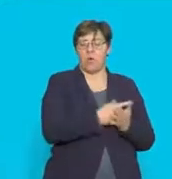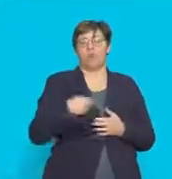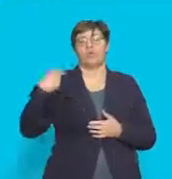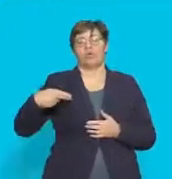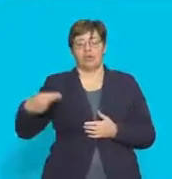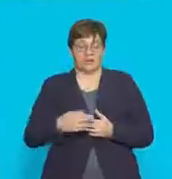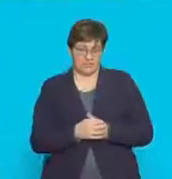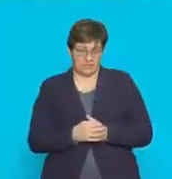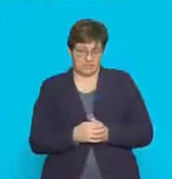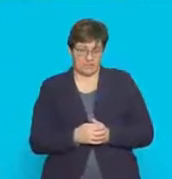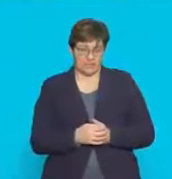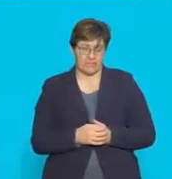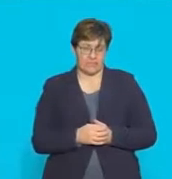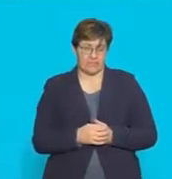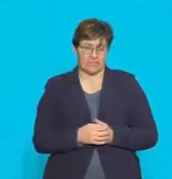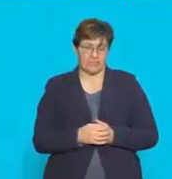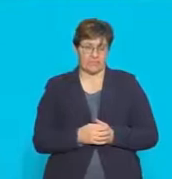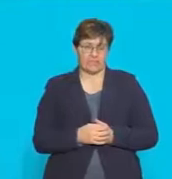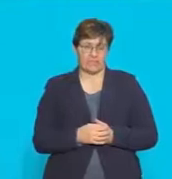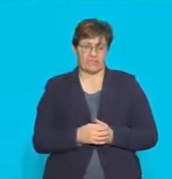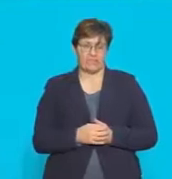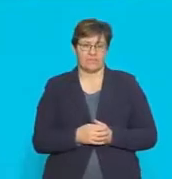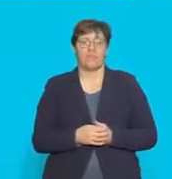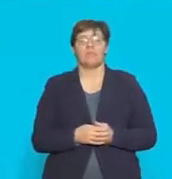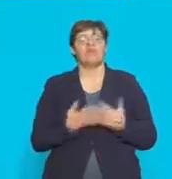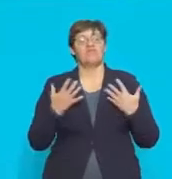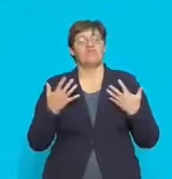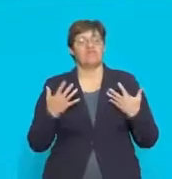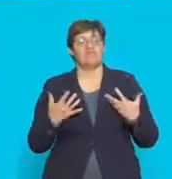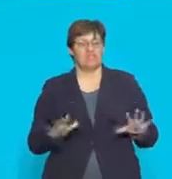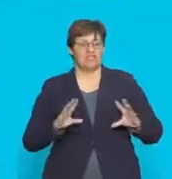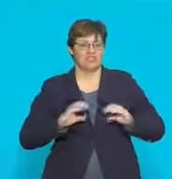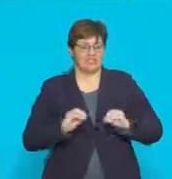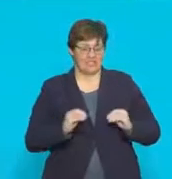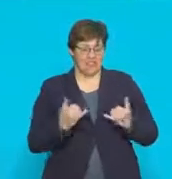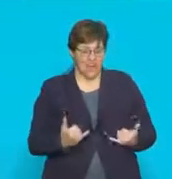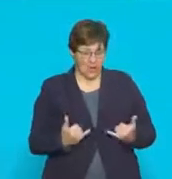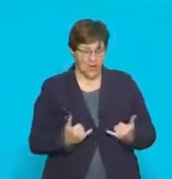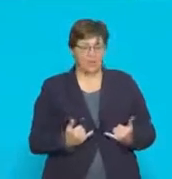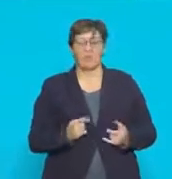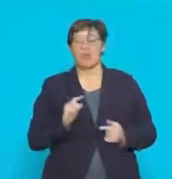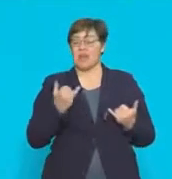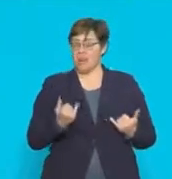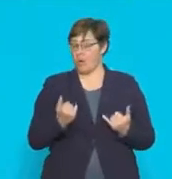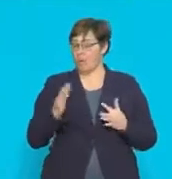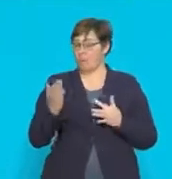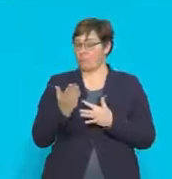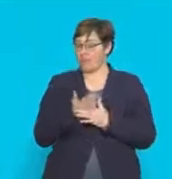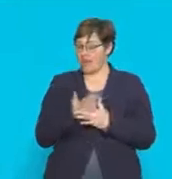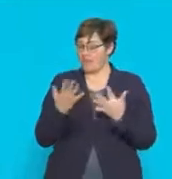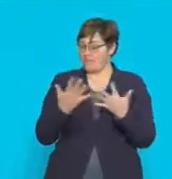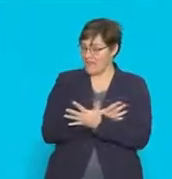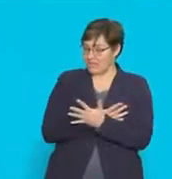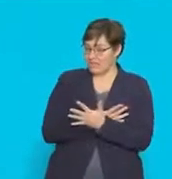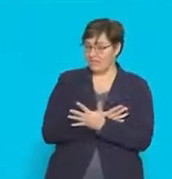rational number. All right, guys, we've come to the end of this particular segment, but we're just going to take a